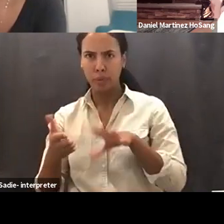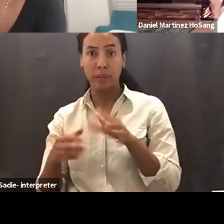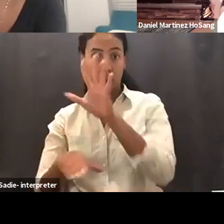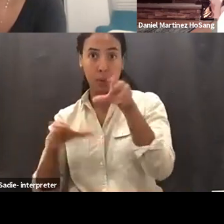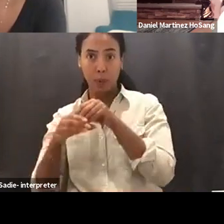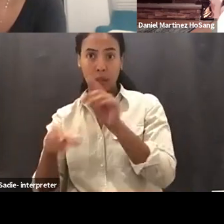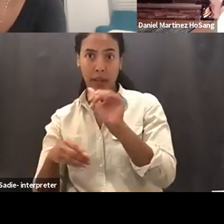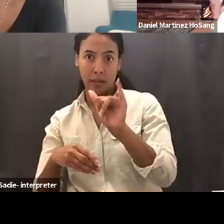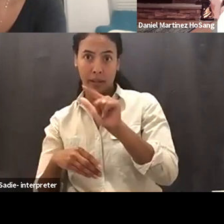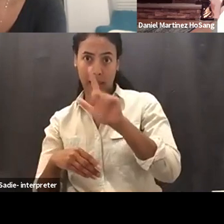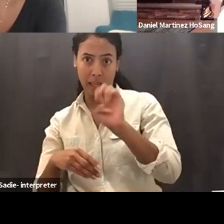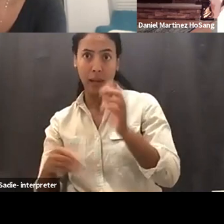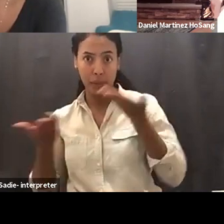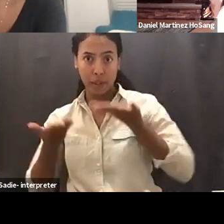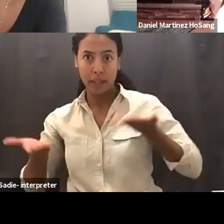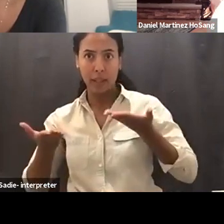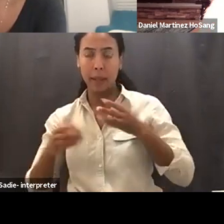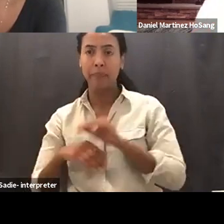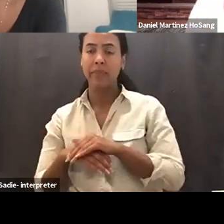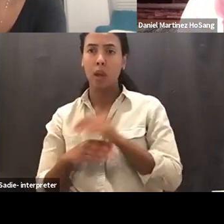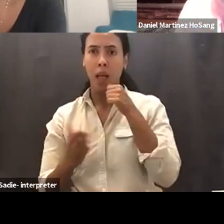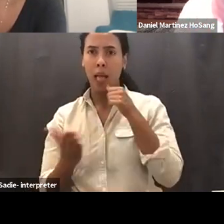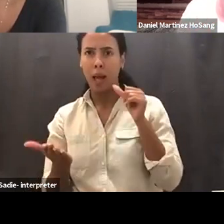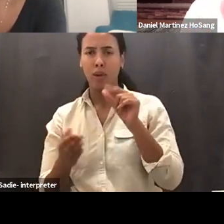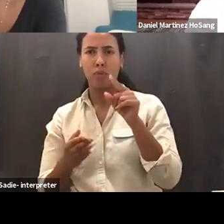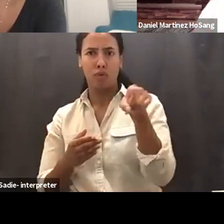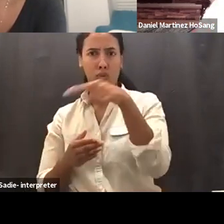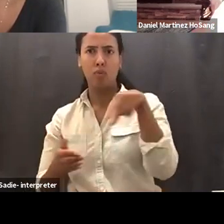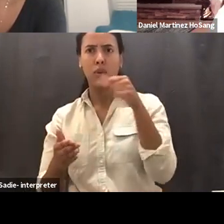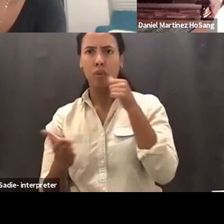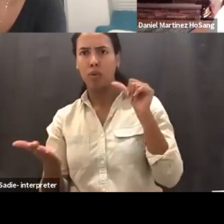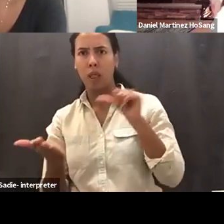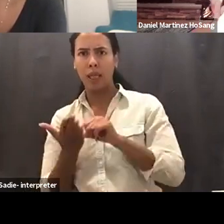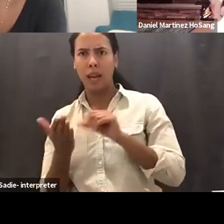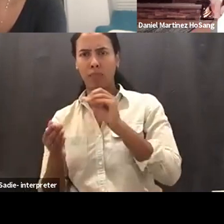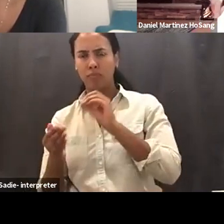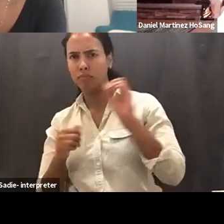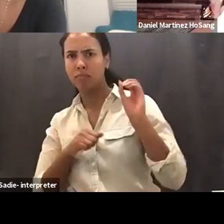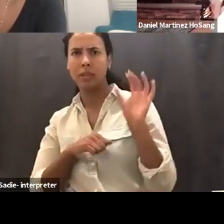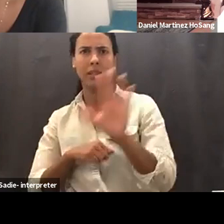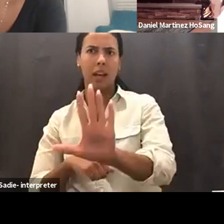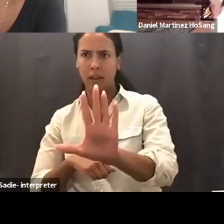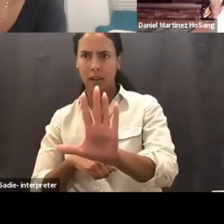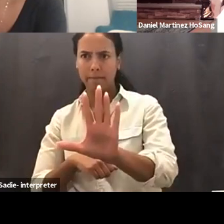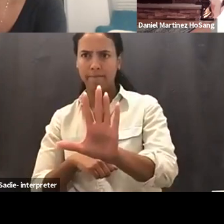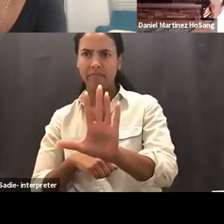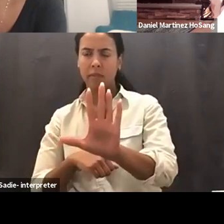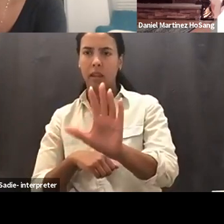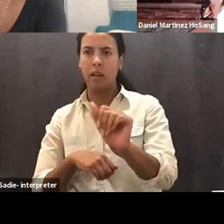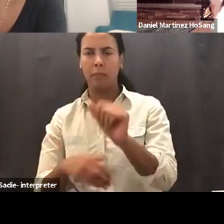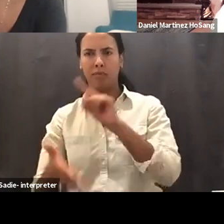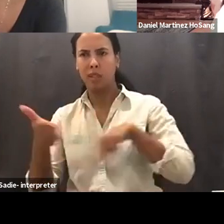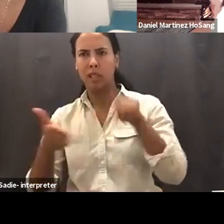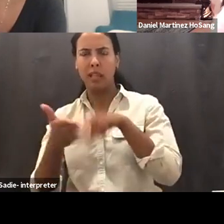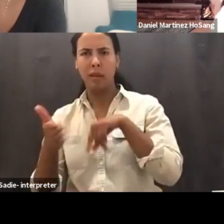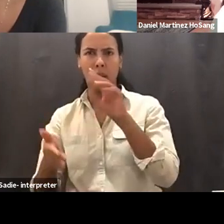letter that circulated widely condemning the Citizenship Amendment Act passed by the Modi government in late